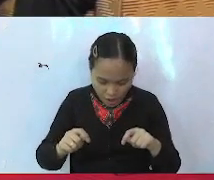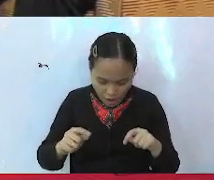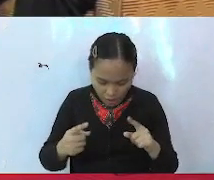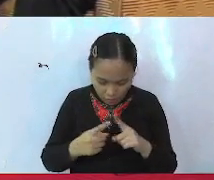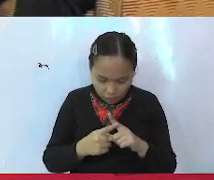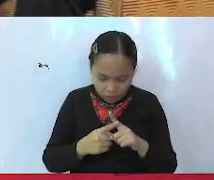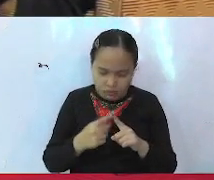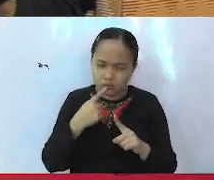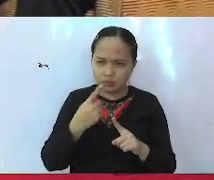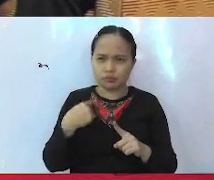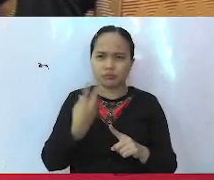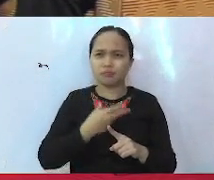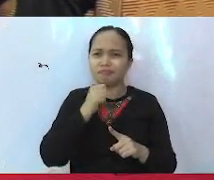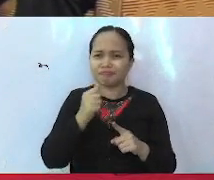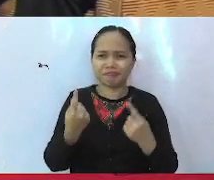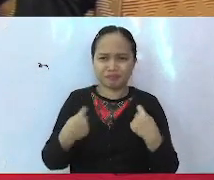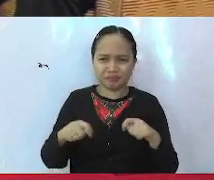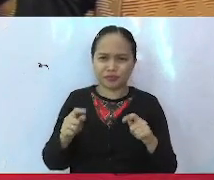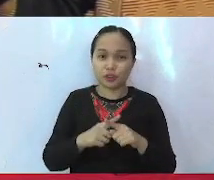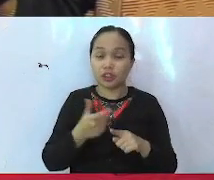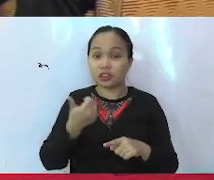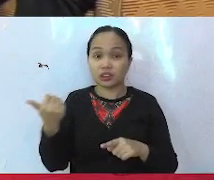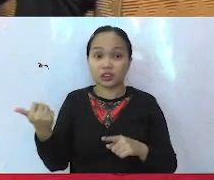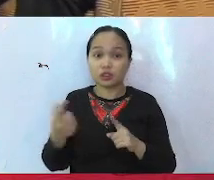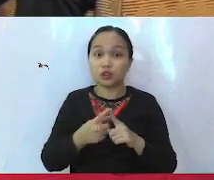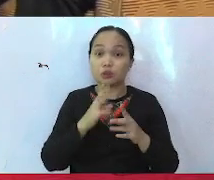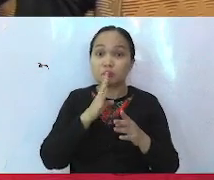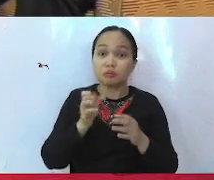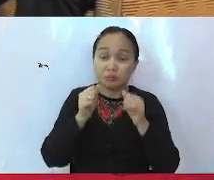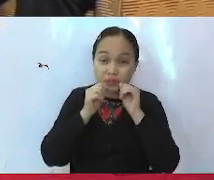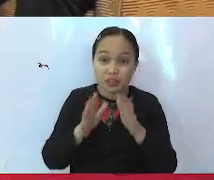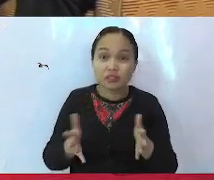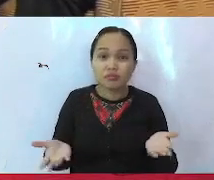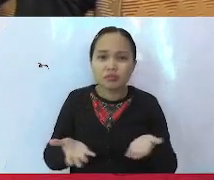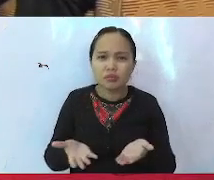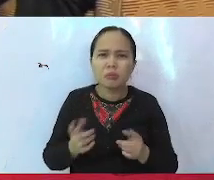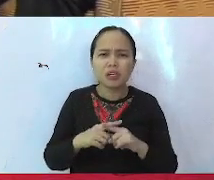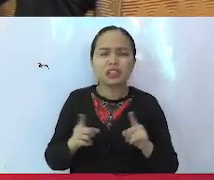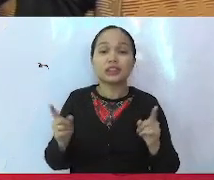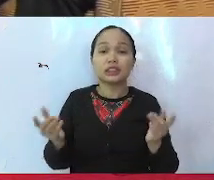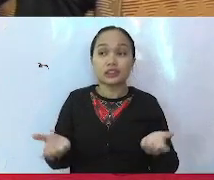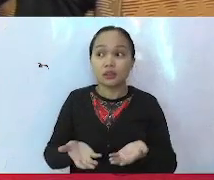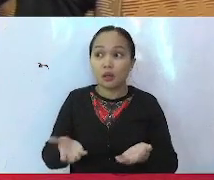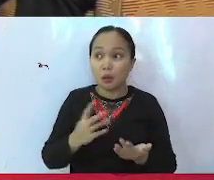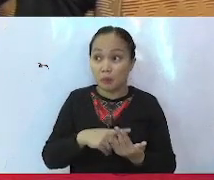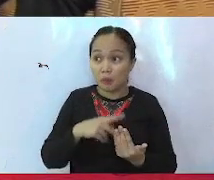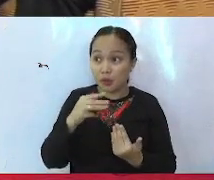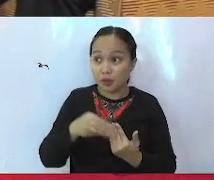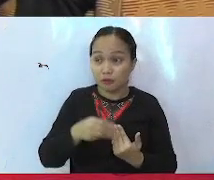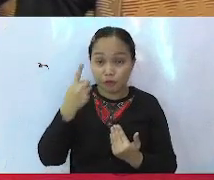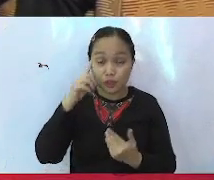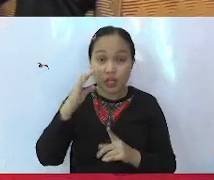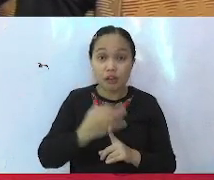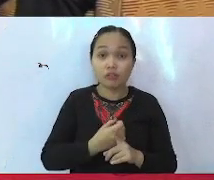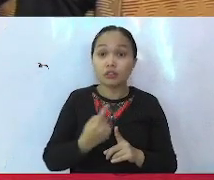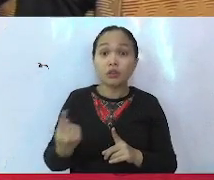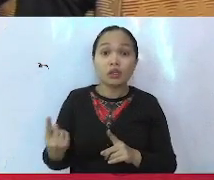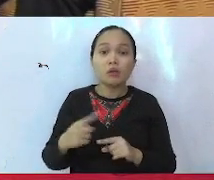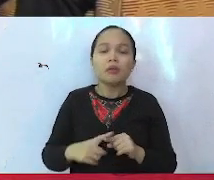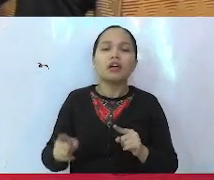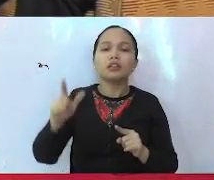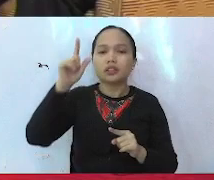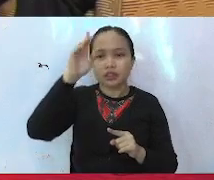to, you know, not to allow the others to be blessed by this. You know, this program is for everyone as well. But God